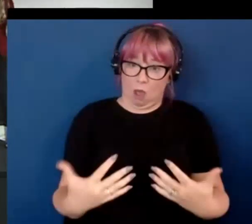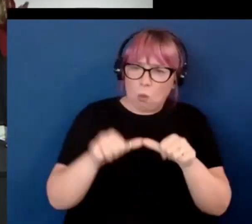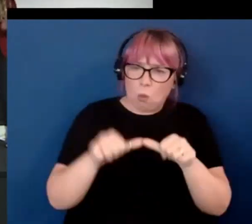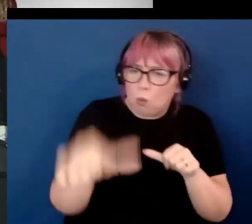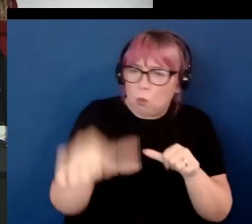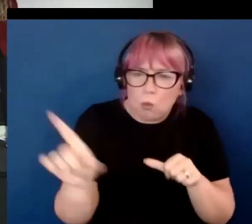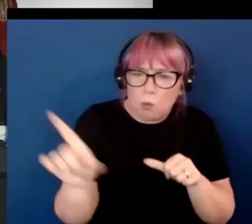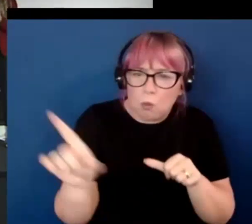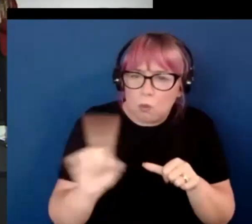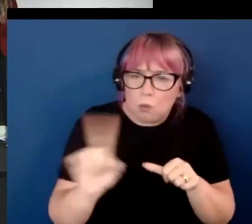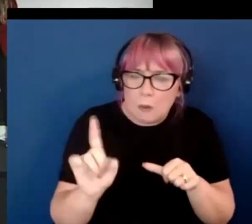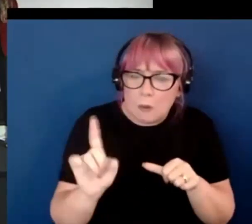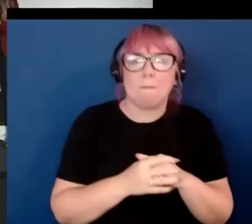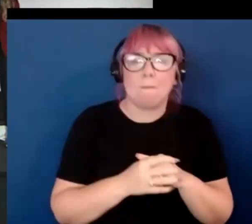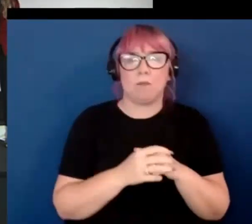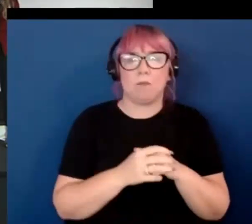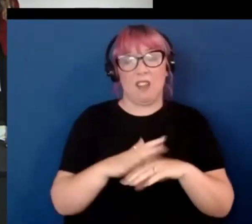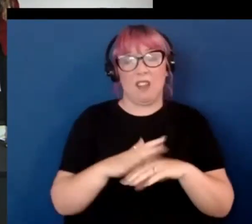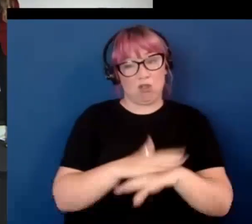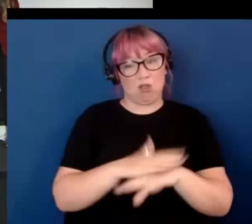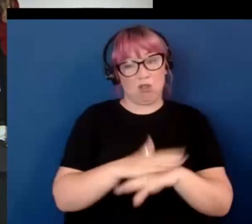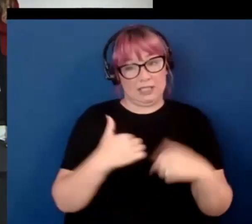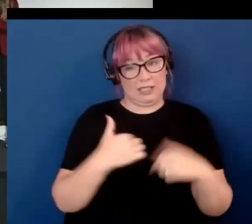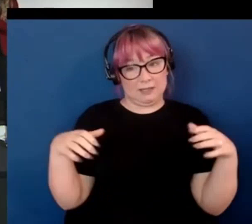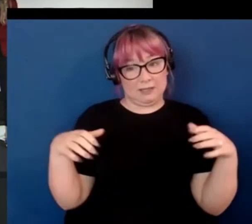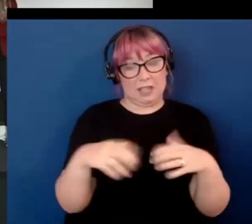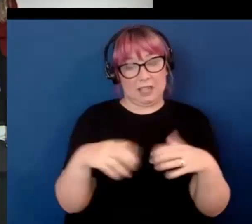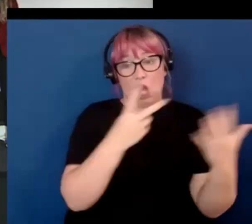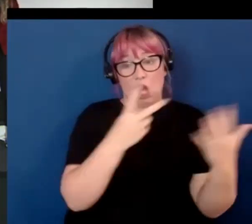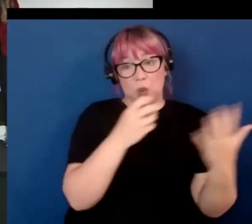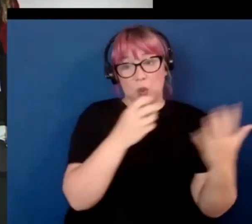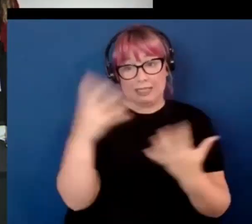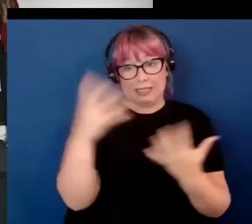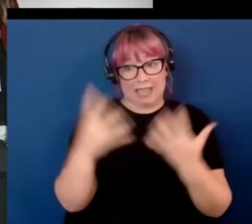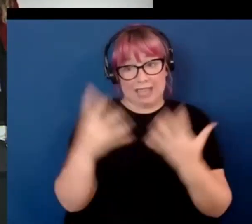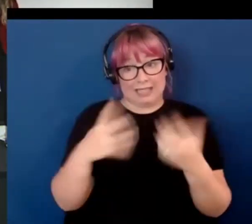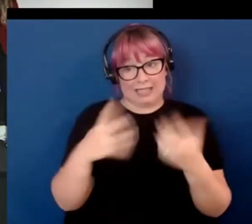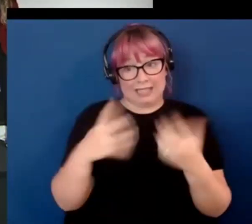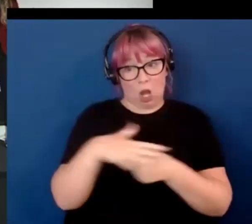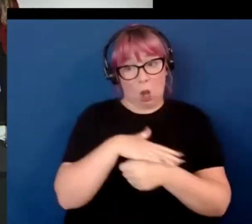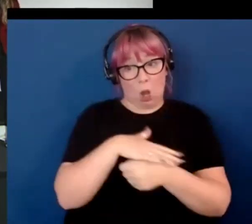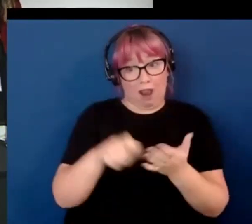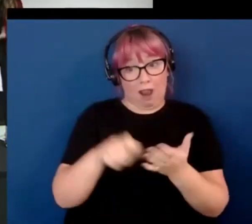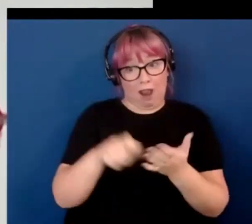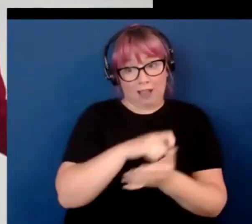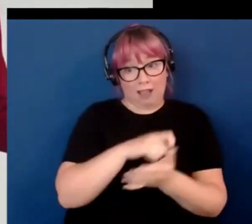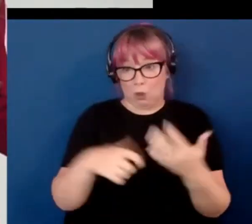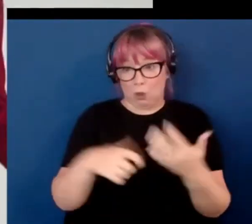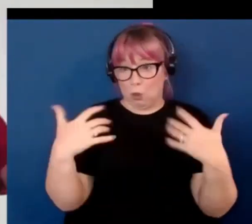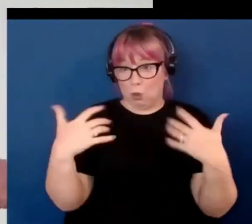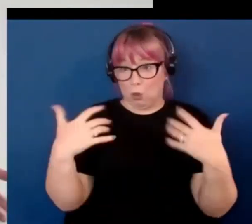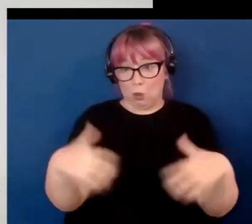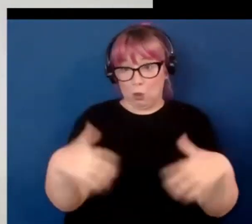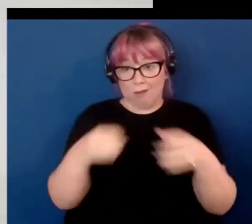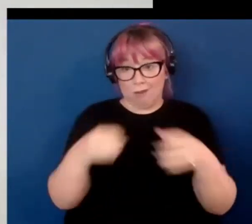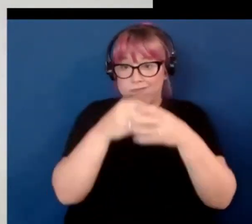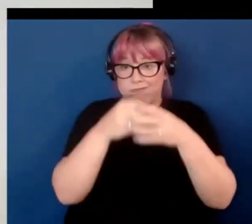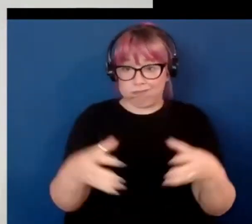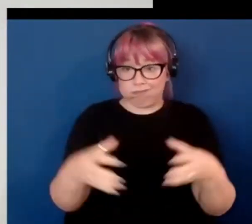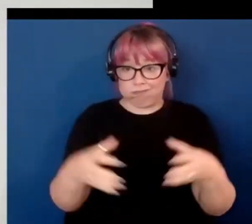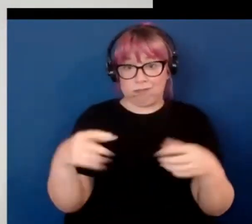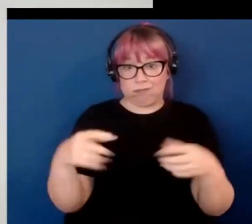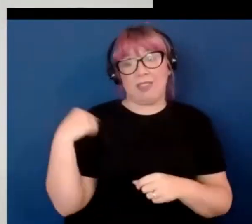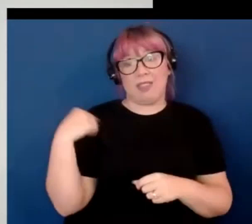Greens, 2019's local elections were spectacular. This year's elections were postponed, so I know that as